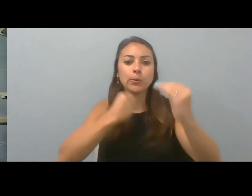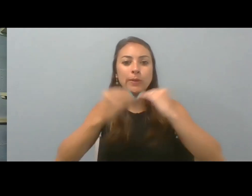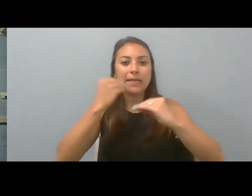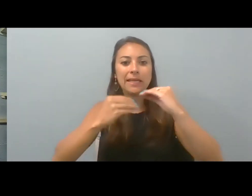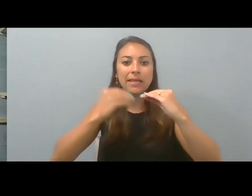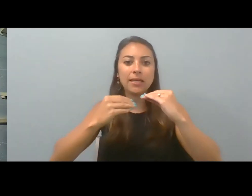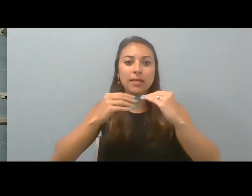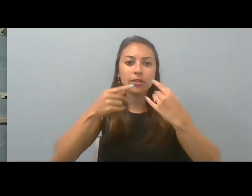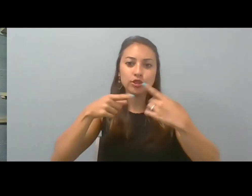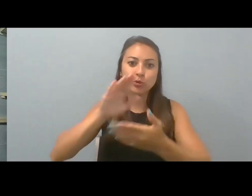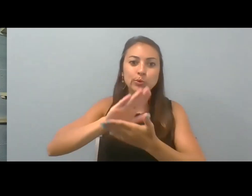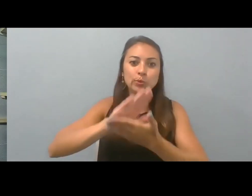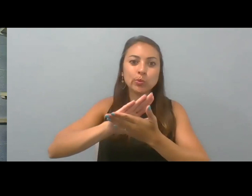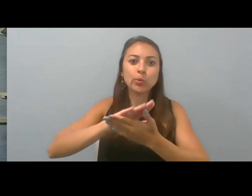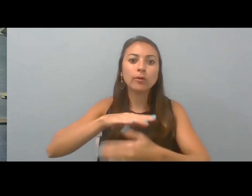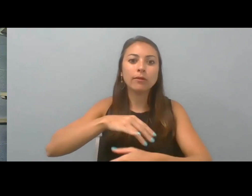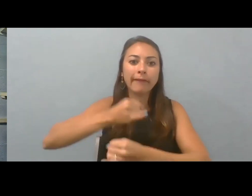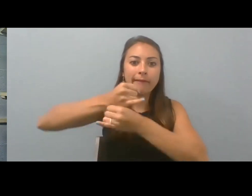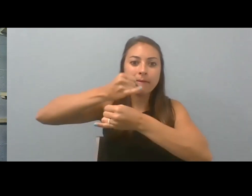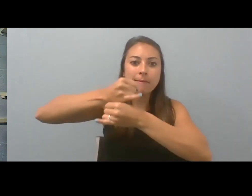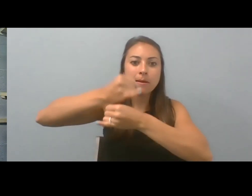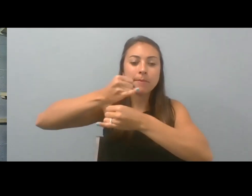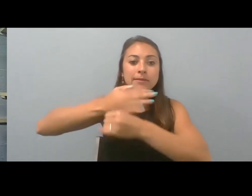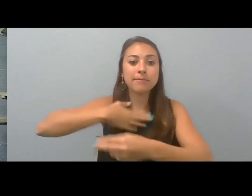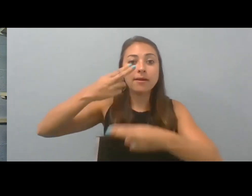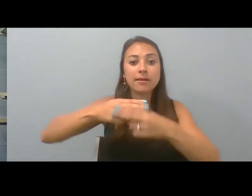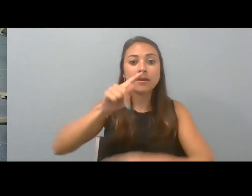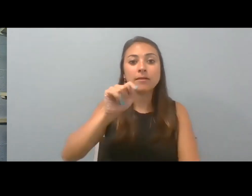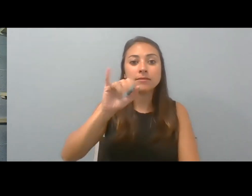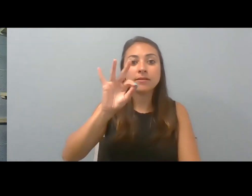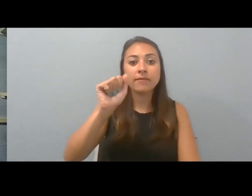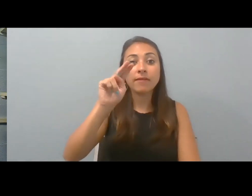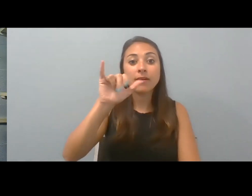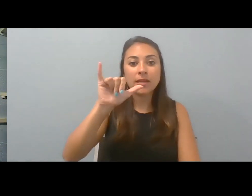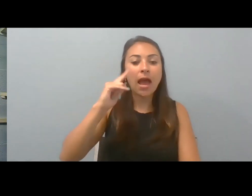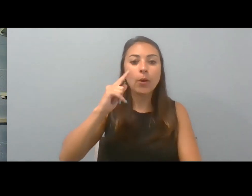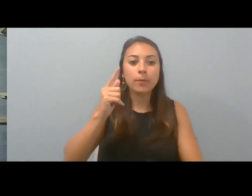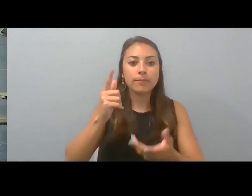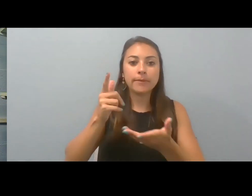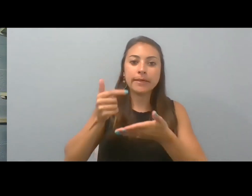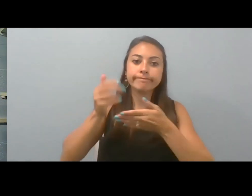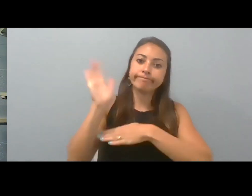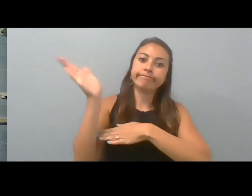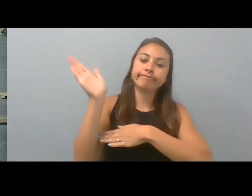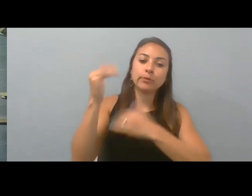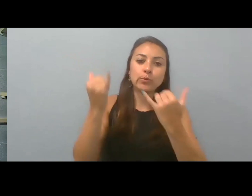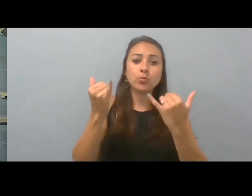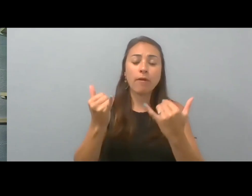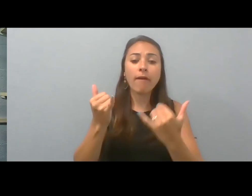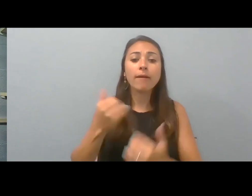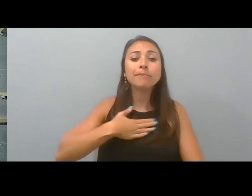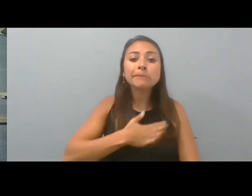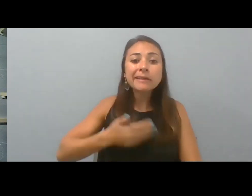Services. My name is Tiffany Lina, and I will be moderating this discussion today. And we welcome you to submit any questions you